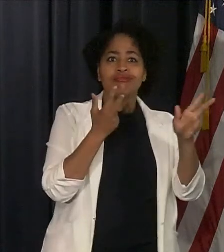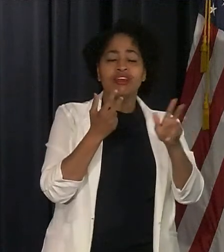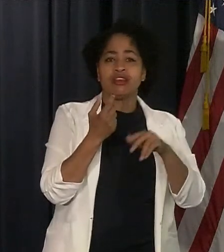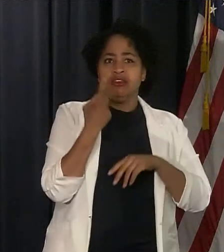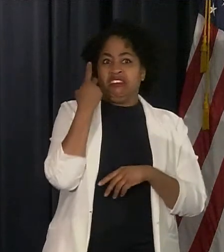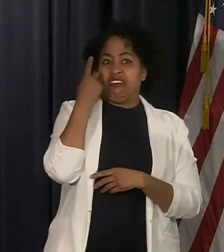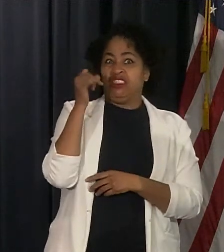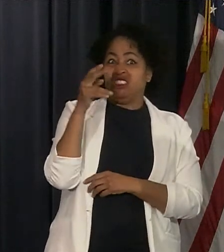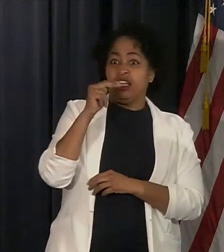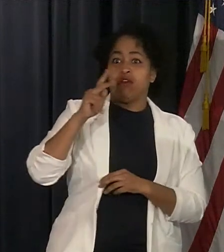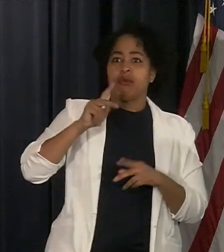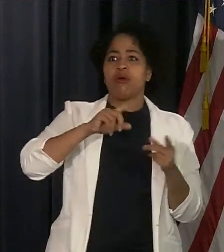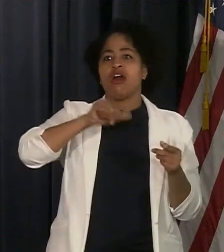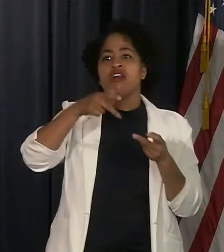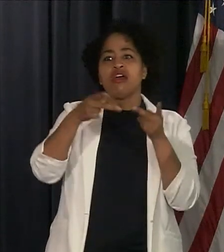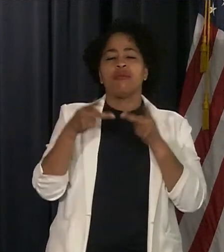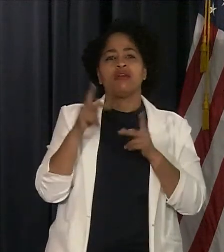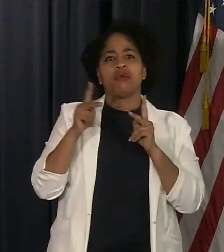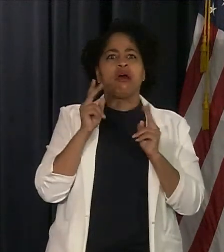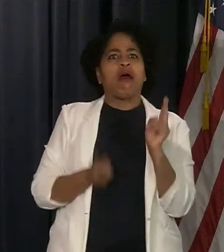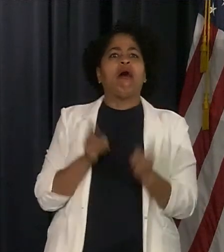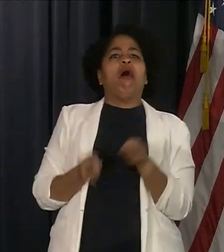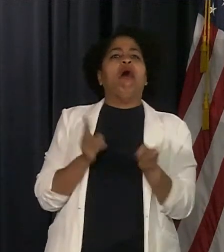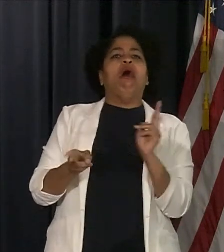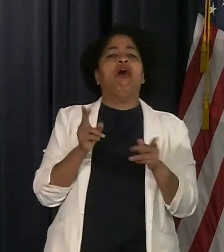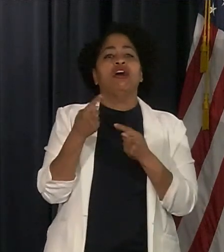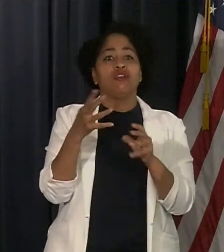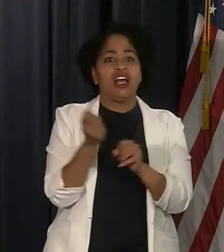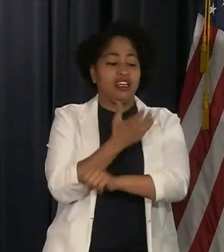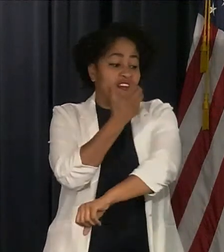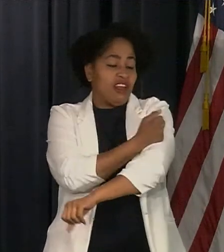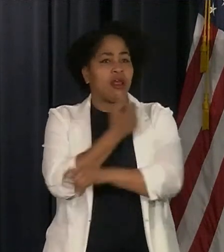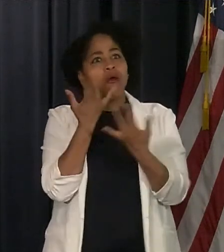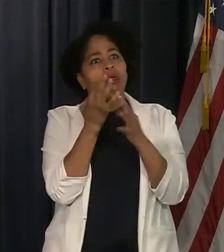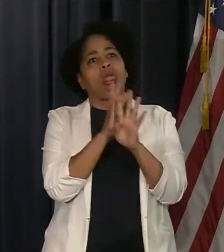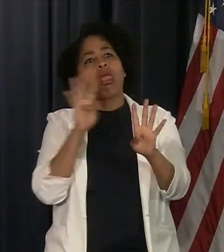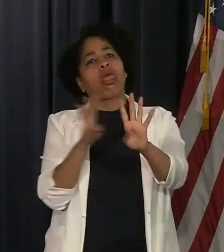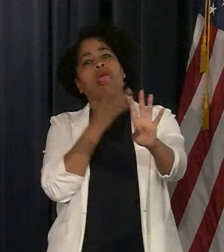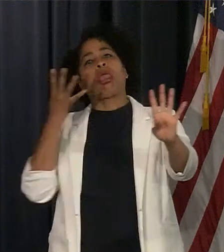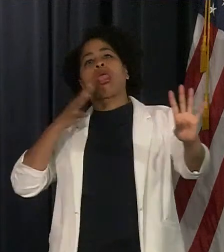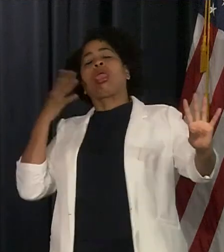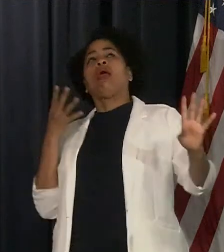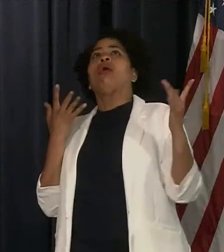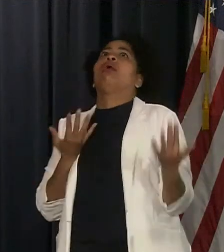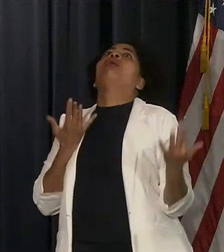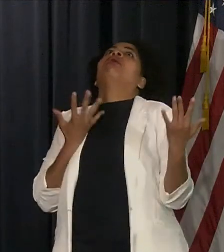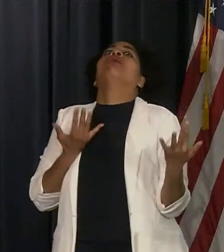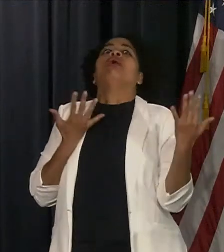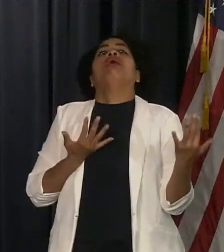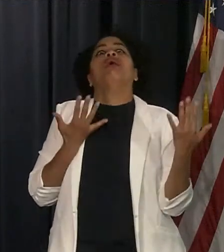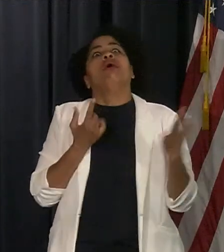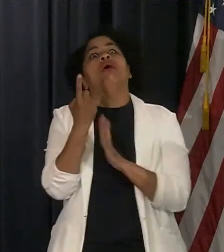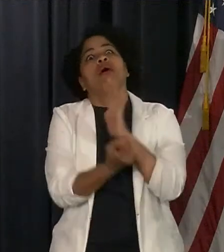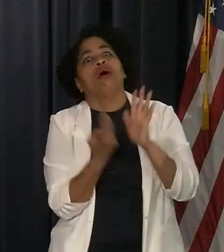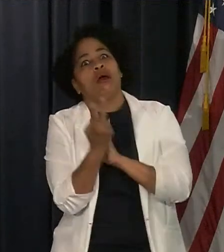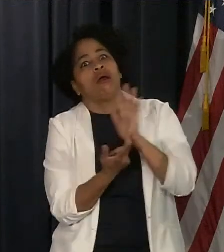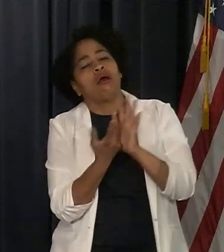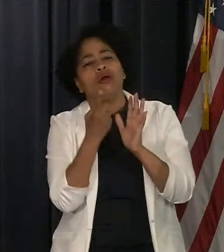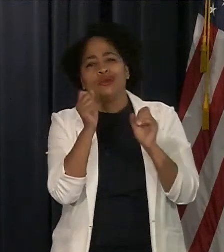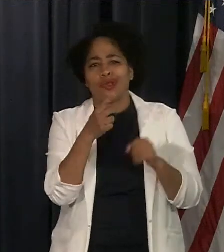when people in other places were scrambling to get vaccinated and waiting in line for hours, you could make an appointment and get in a day or two at the TCF